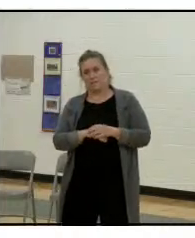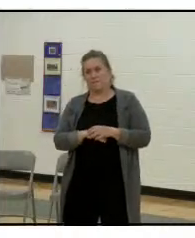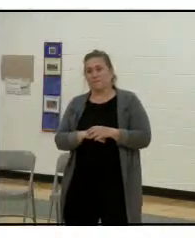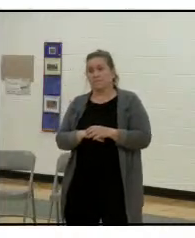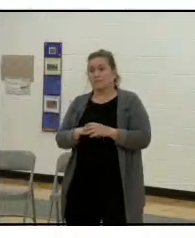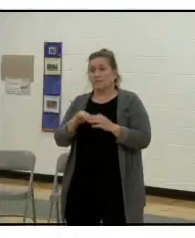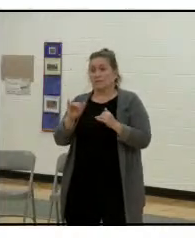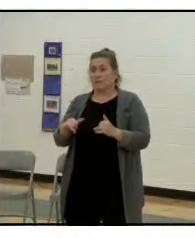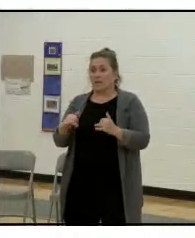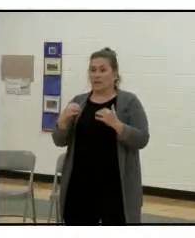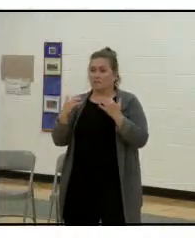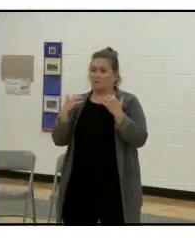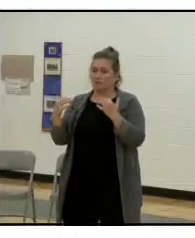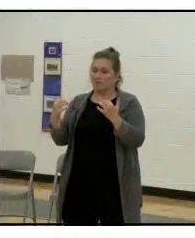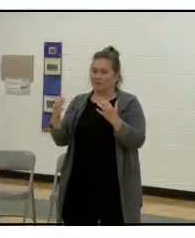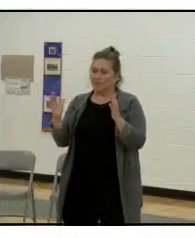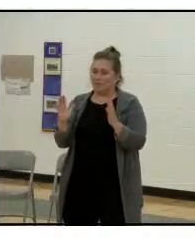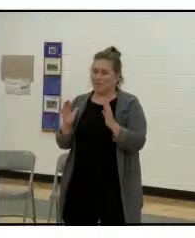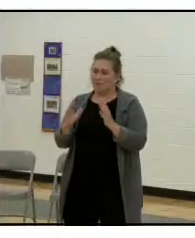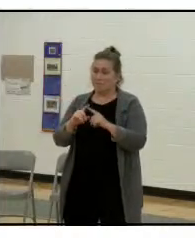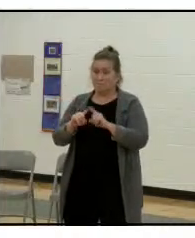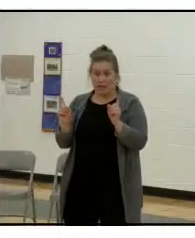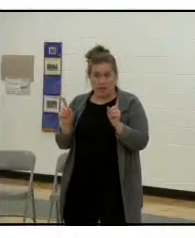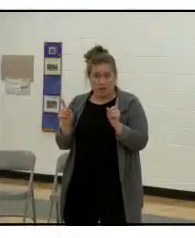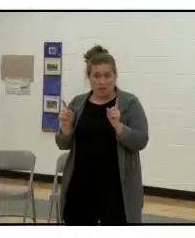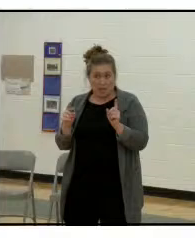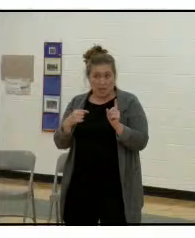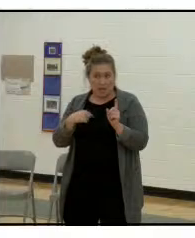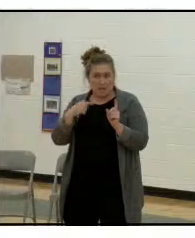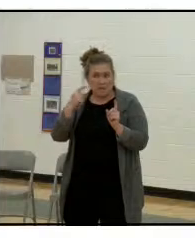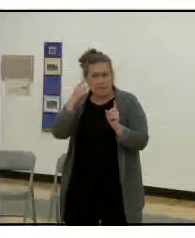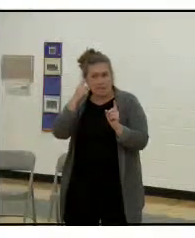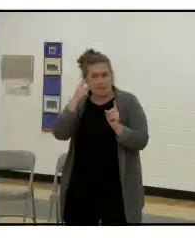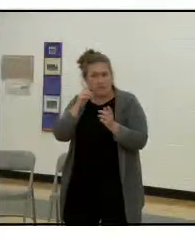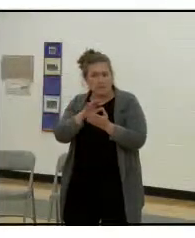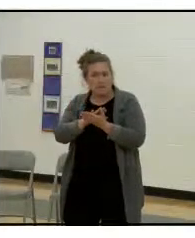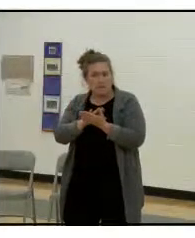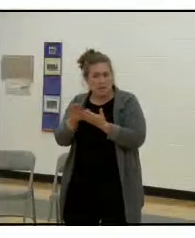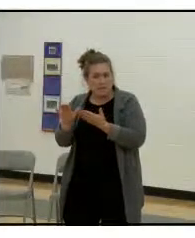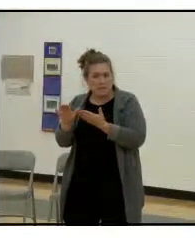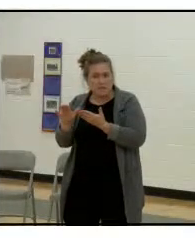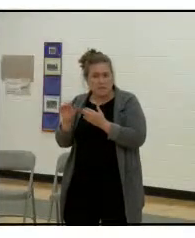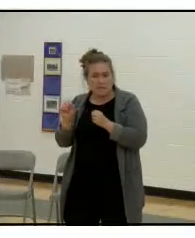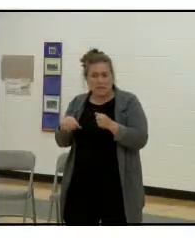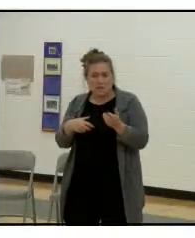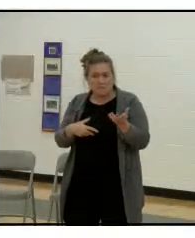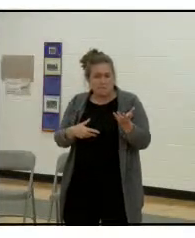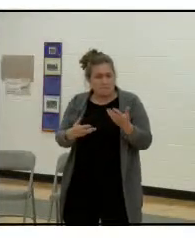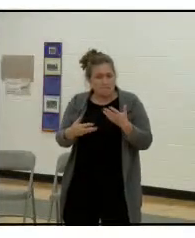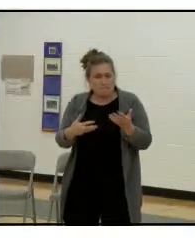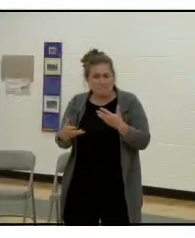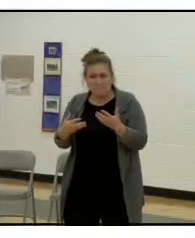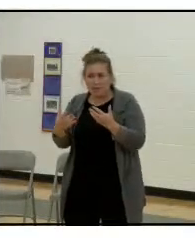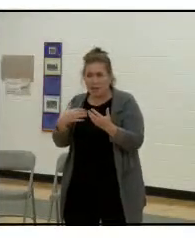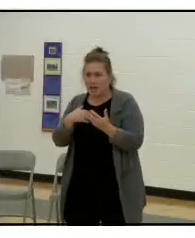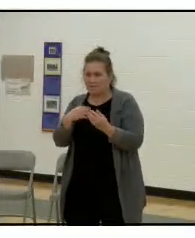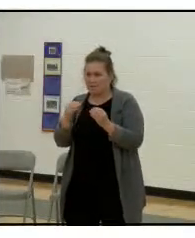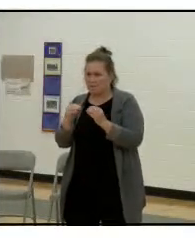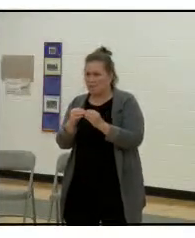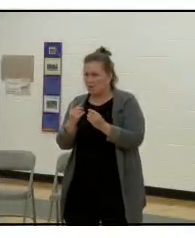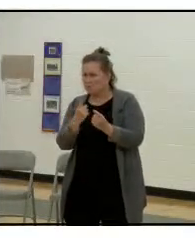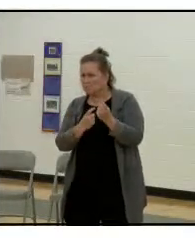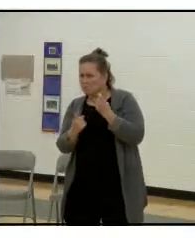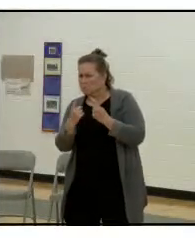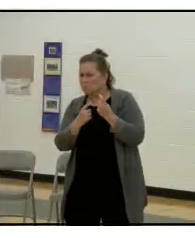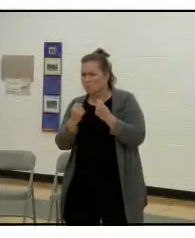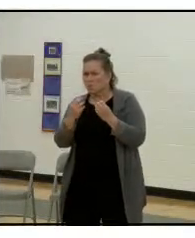today, I think it would probably, be nice to have kind of a conversation. If you want to raise your hand, if you've got questions or comments, kind of